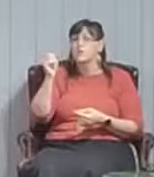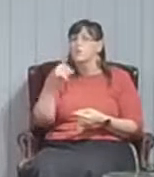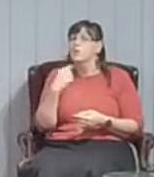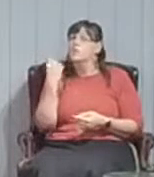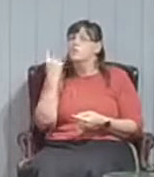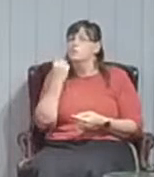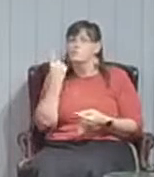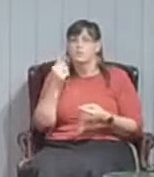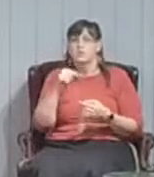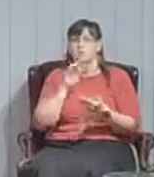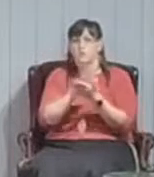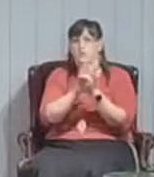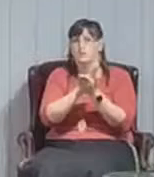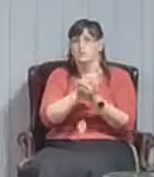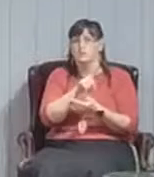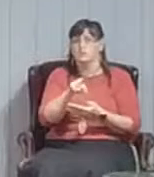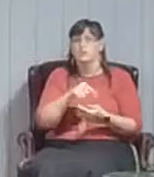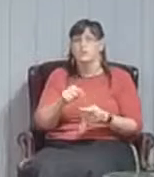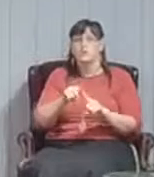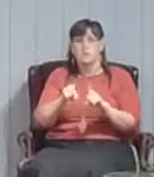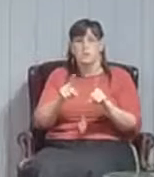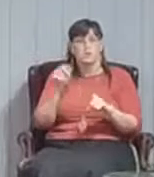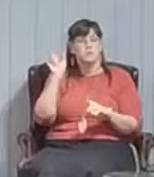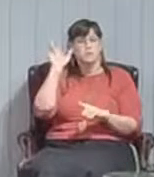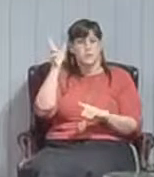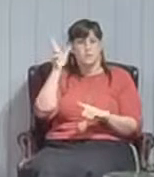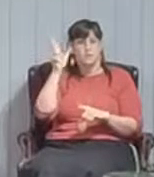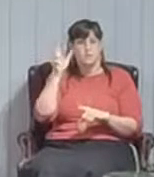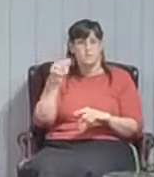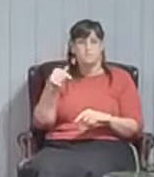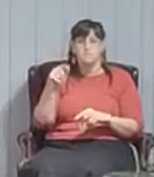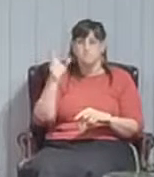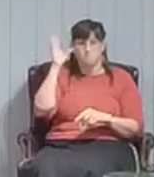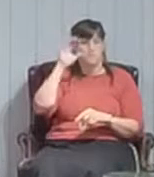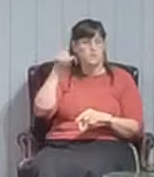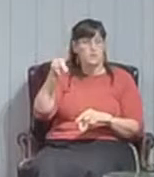But the devil, he won't let you forget your sins.